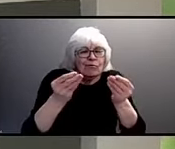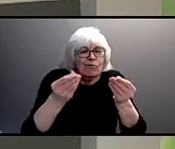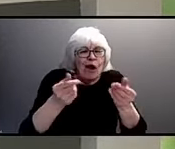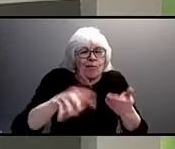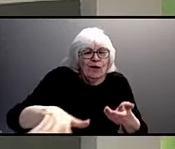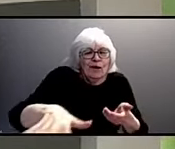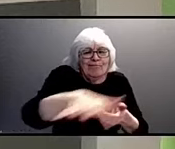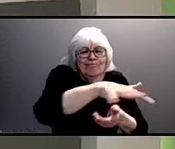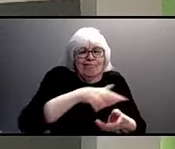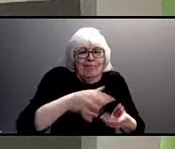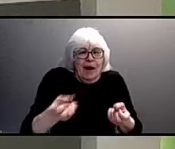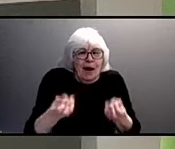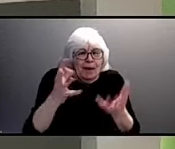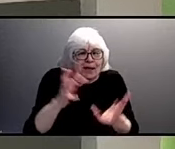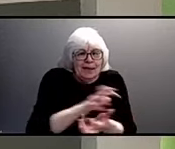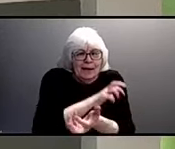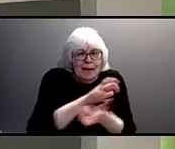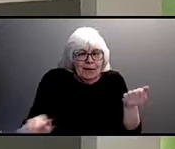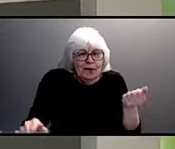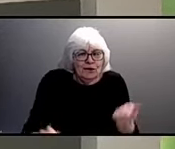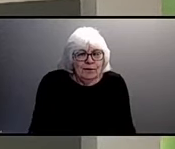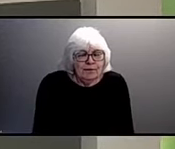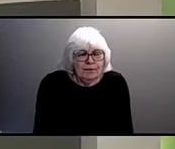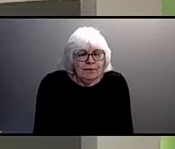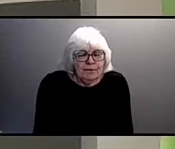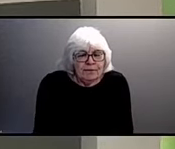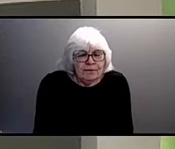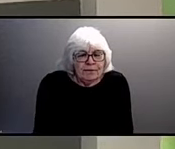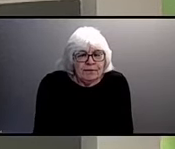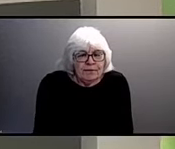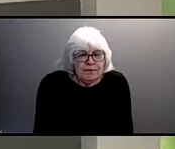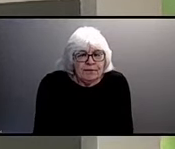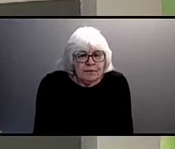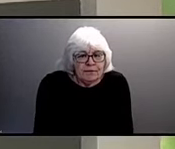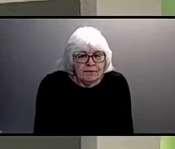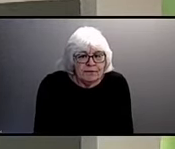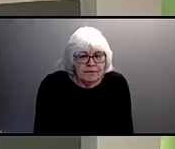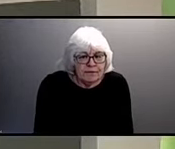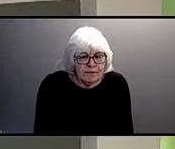So the number of destroyed properties? We know the destroyed properties is